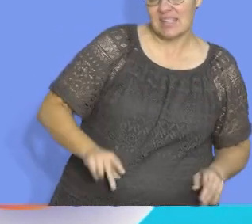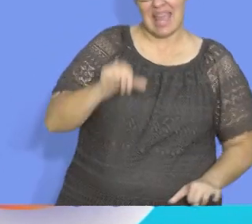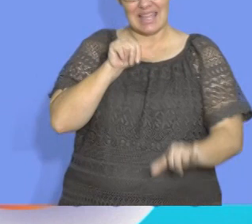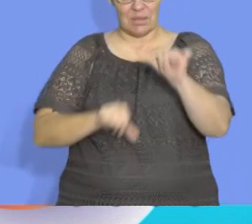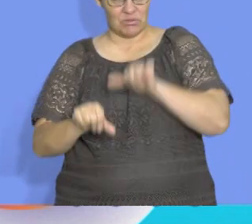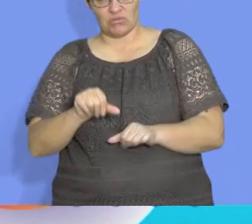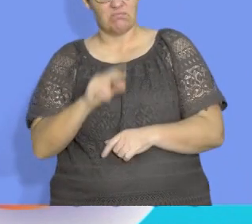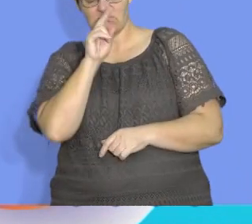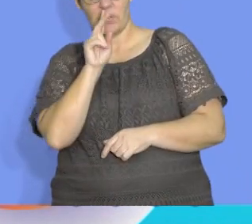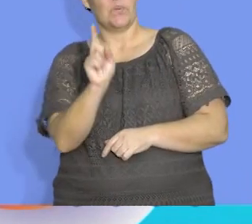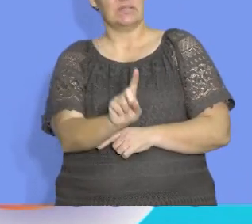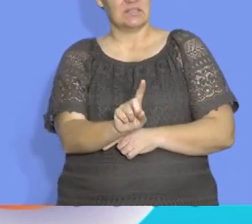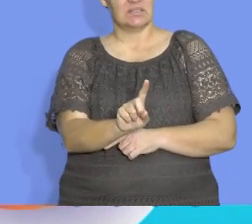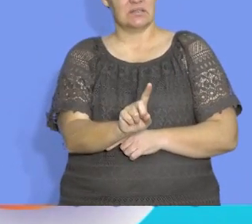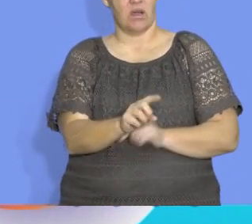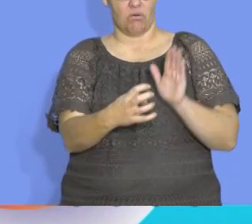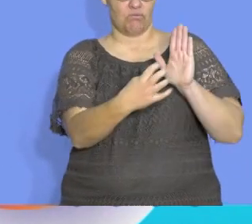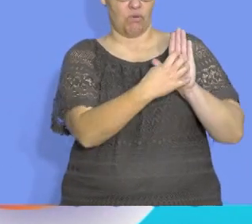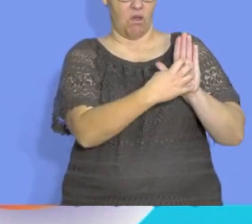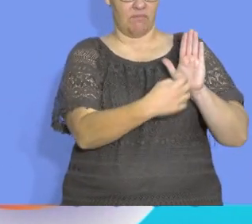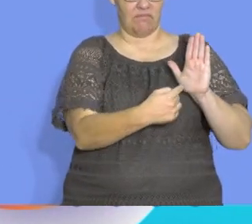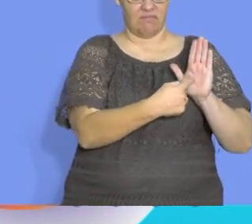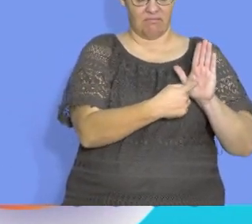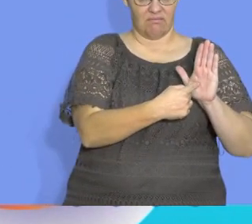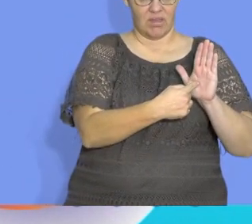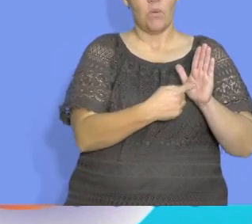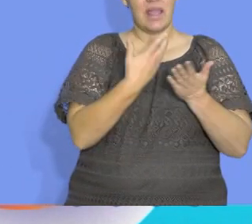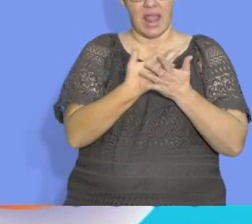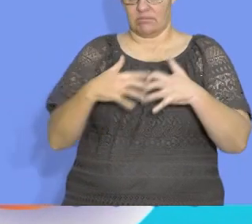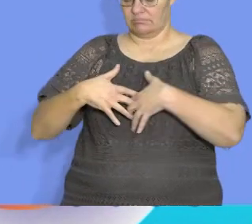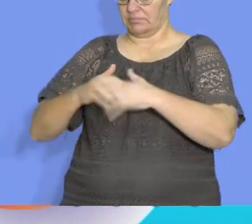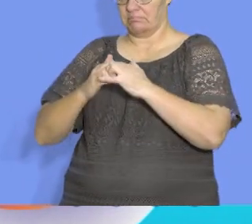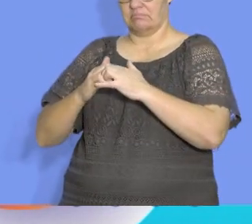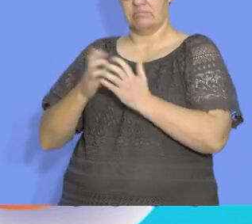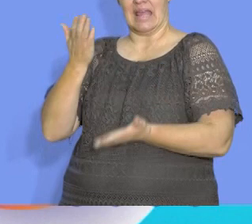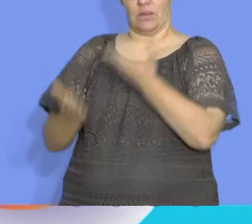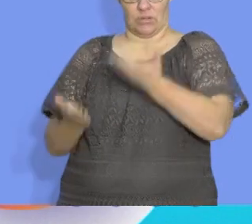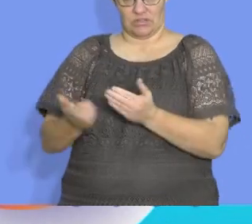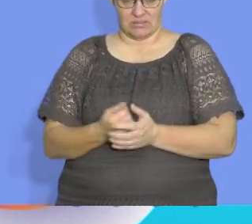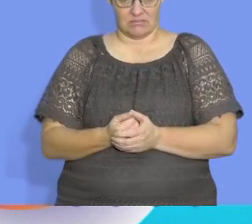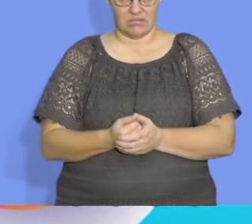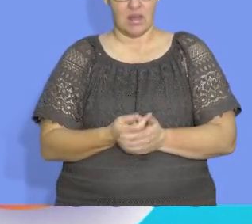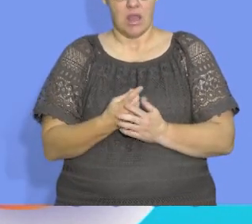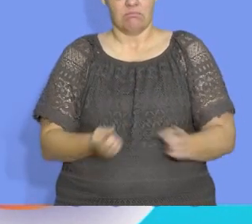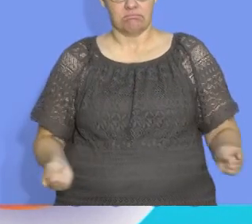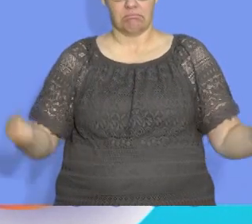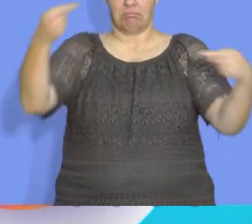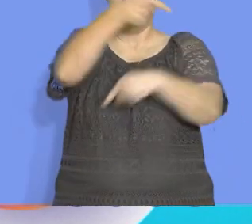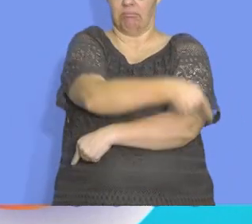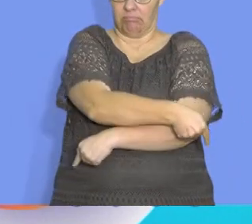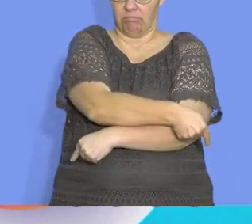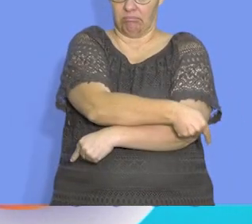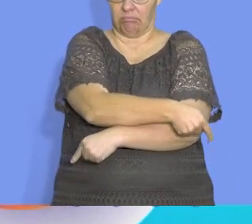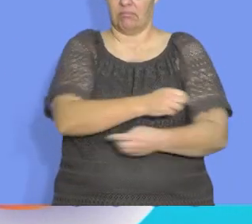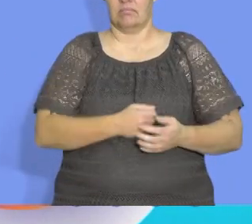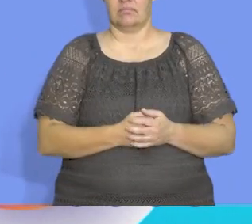at what happens when we look at a graph to develop an equation. Now, let's see if we can do the reverse